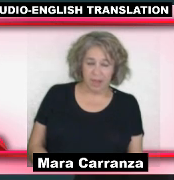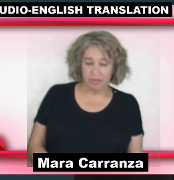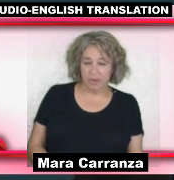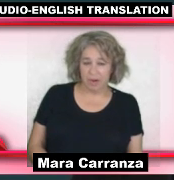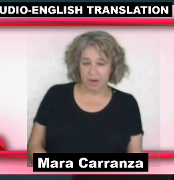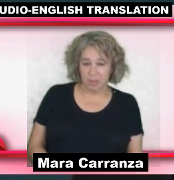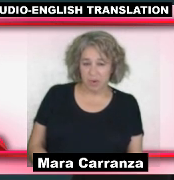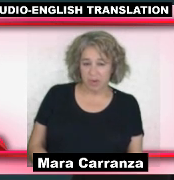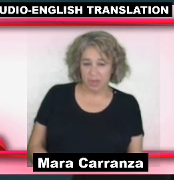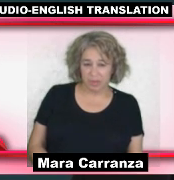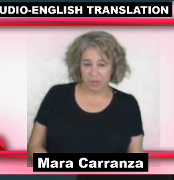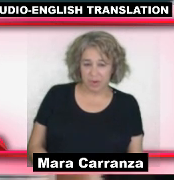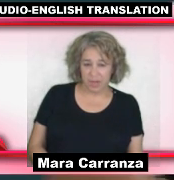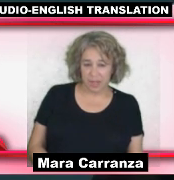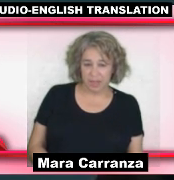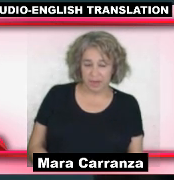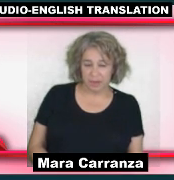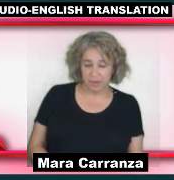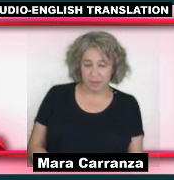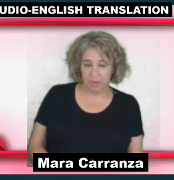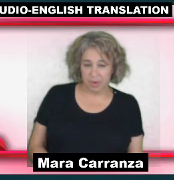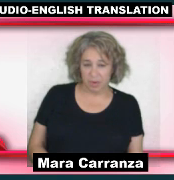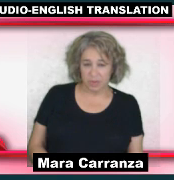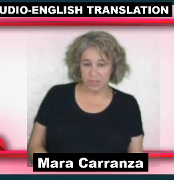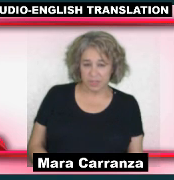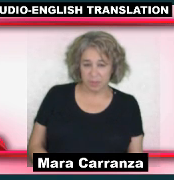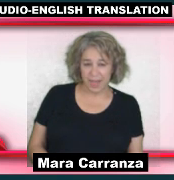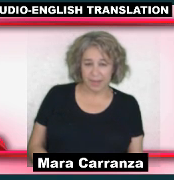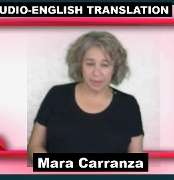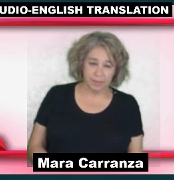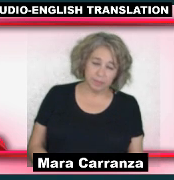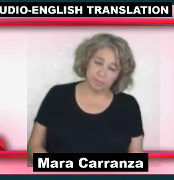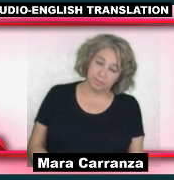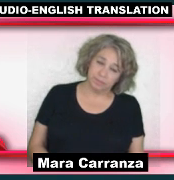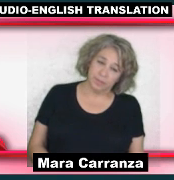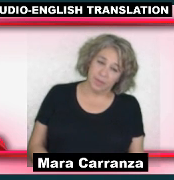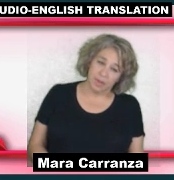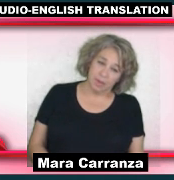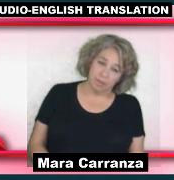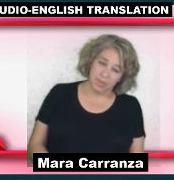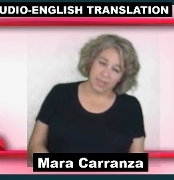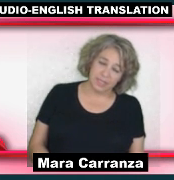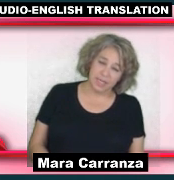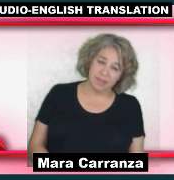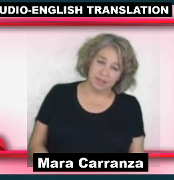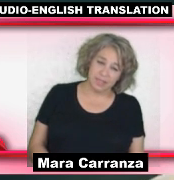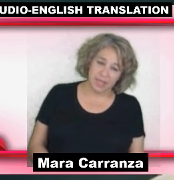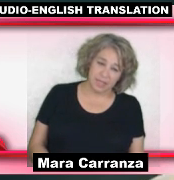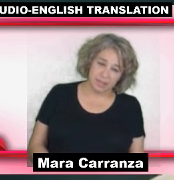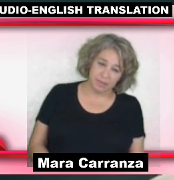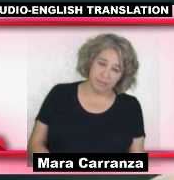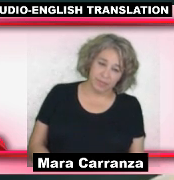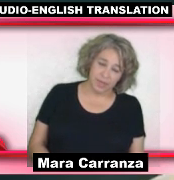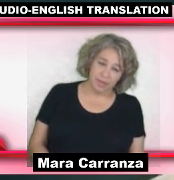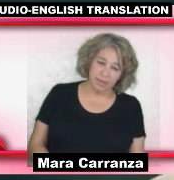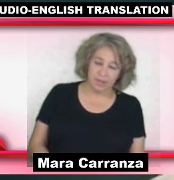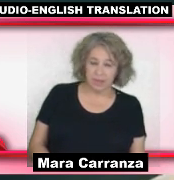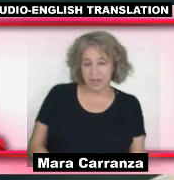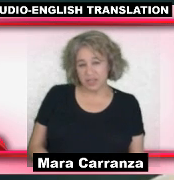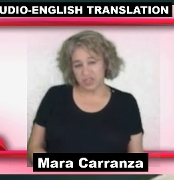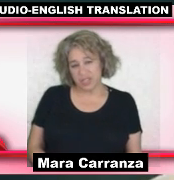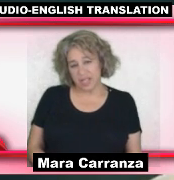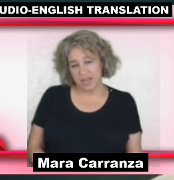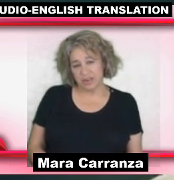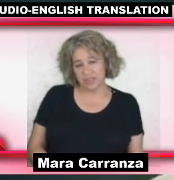We have our moral authority that holds us back. But let's say in this case that